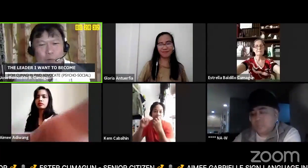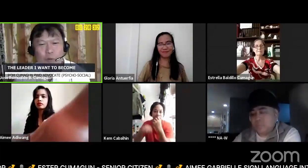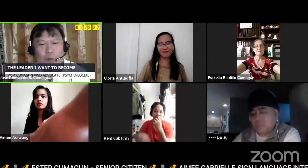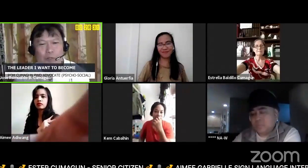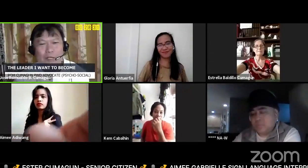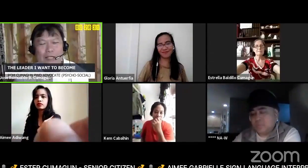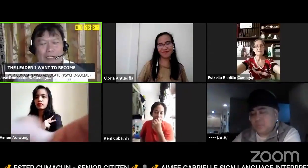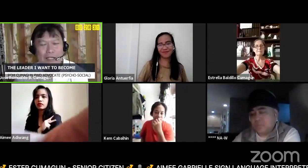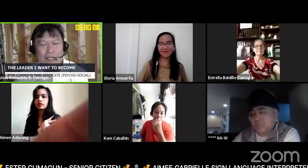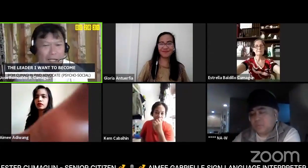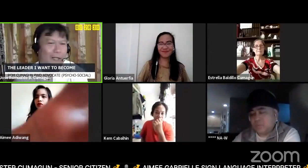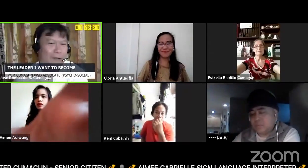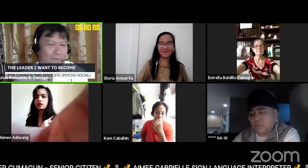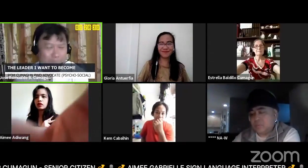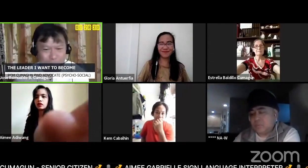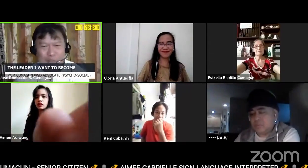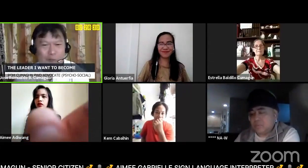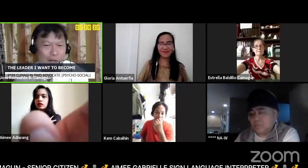Kem,